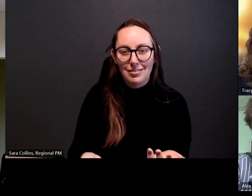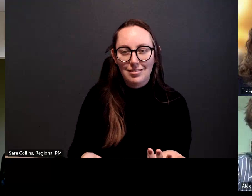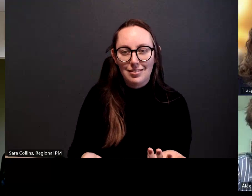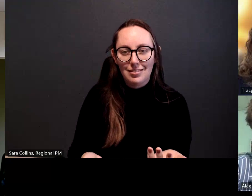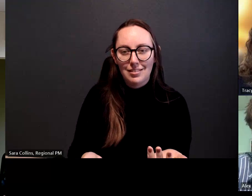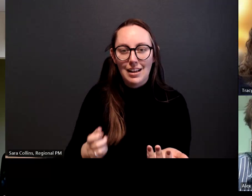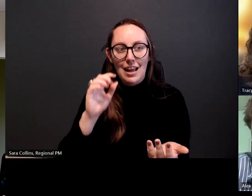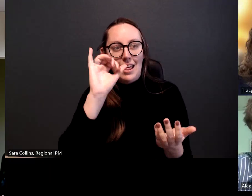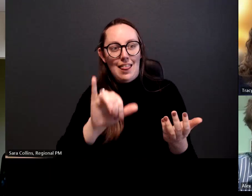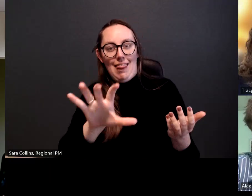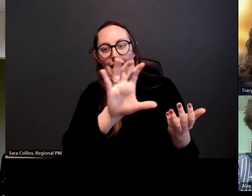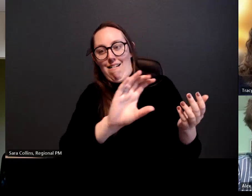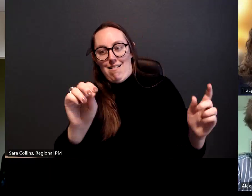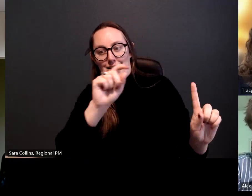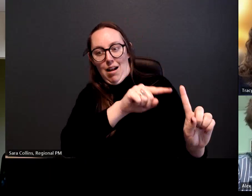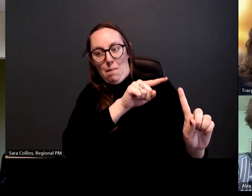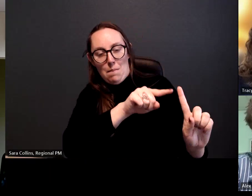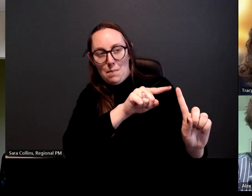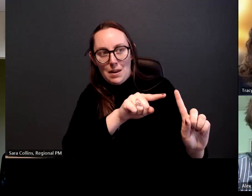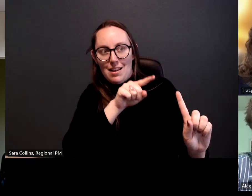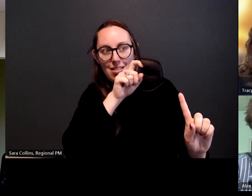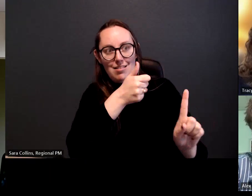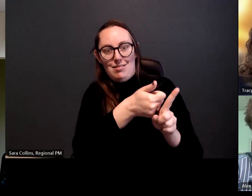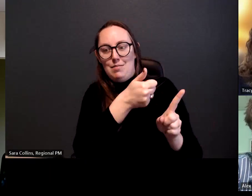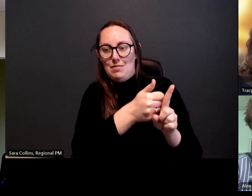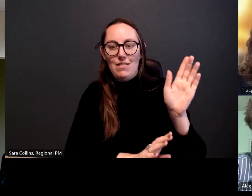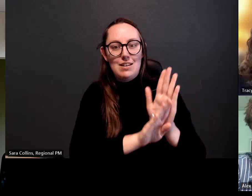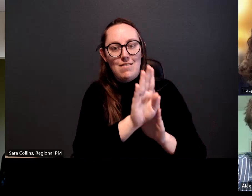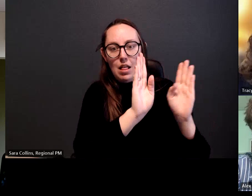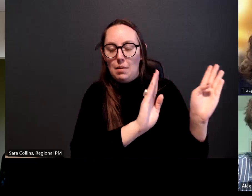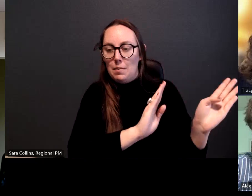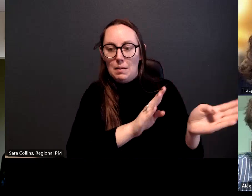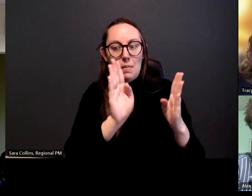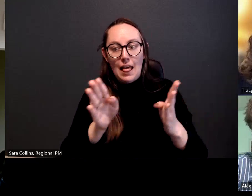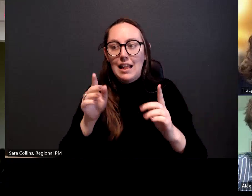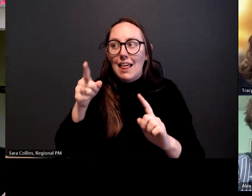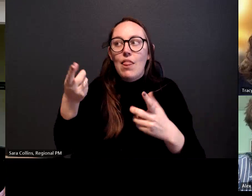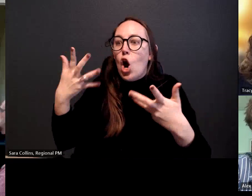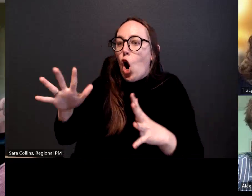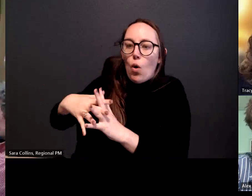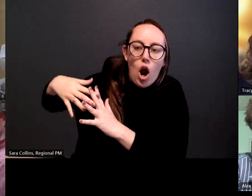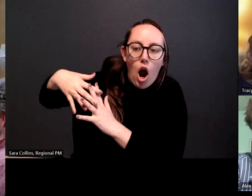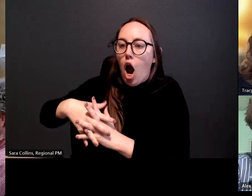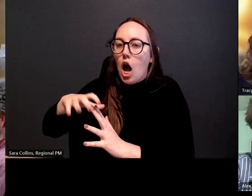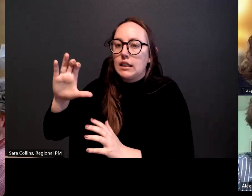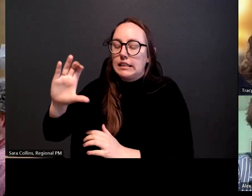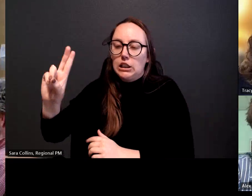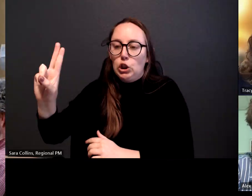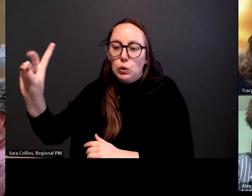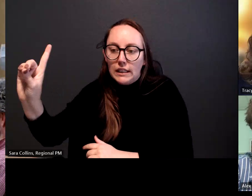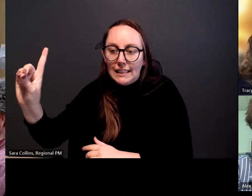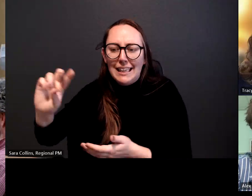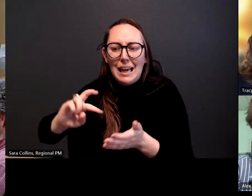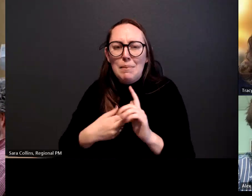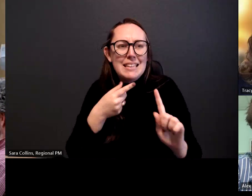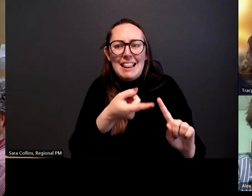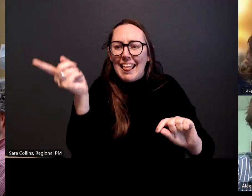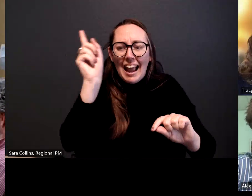is too in bed with the CUDs and their plans to even think outside the box. This